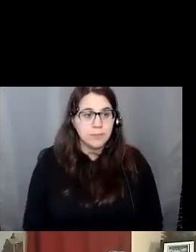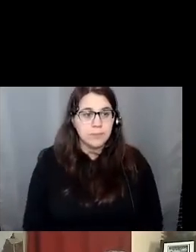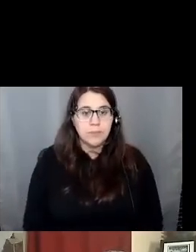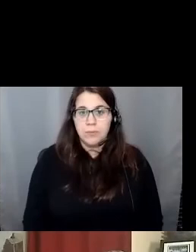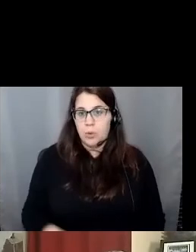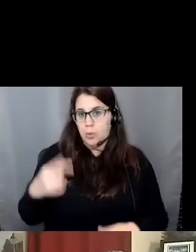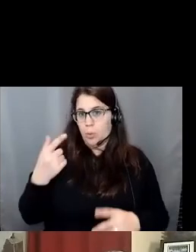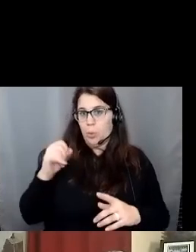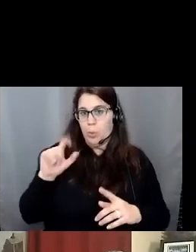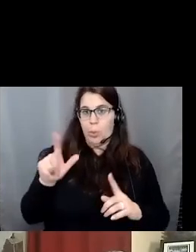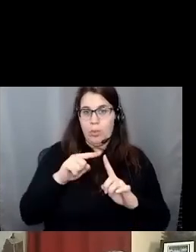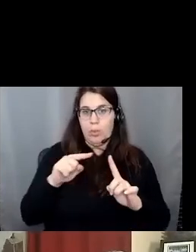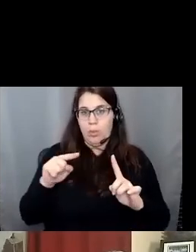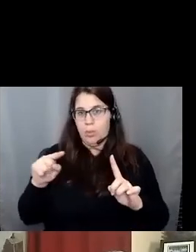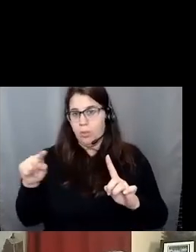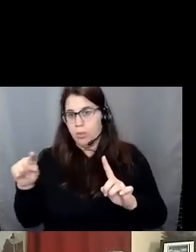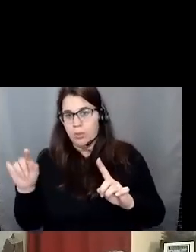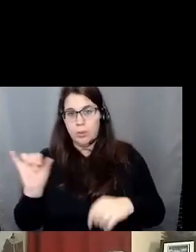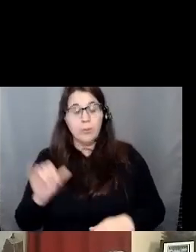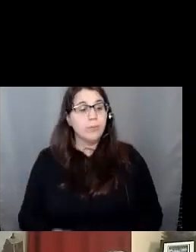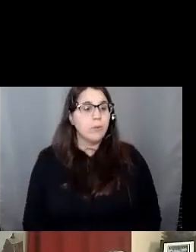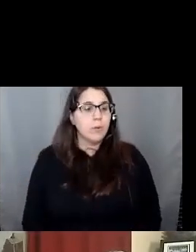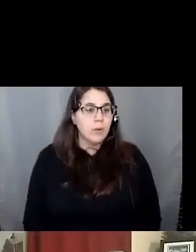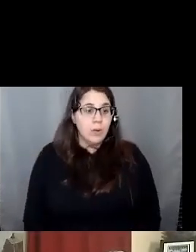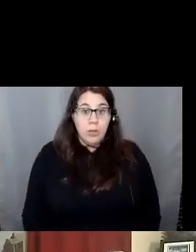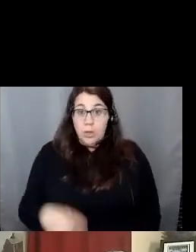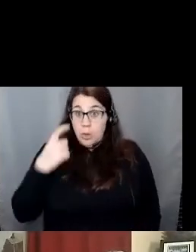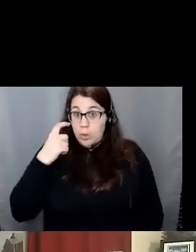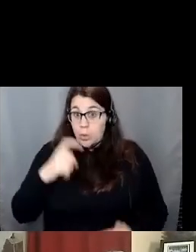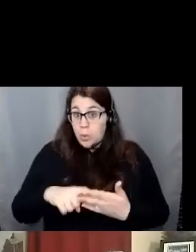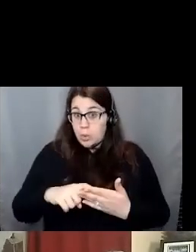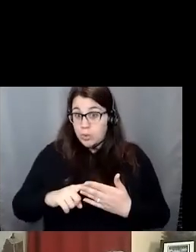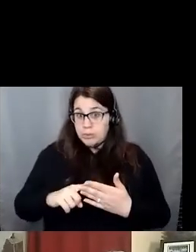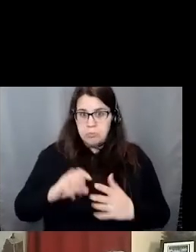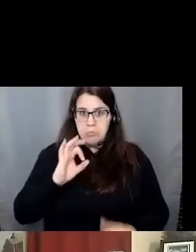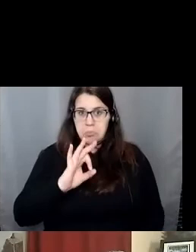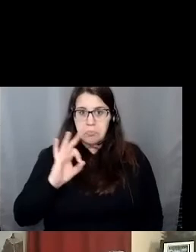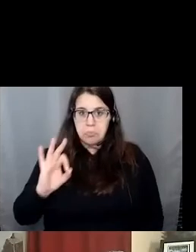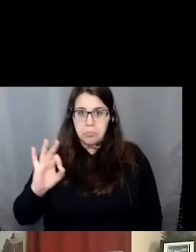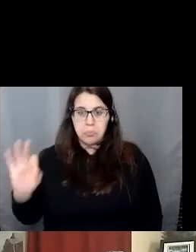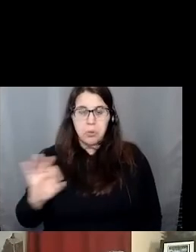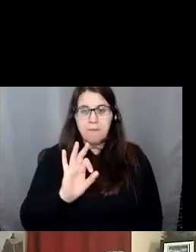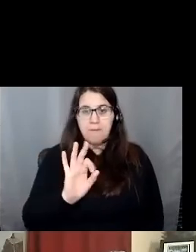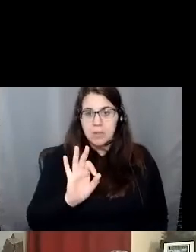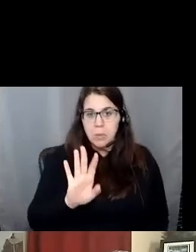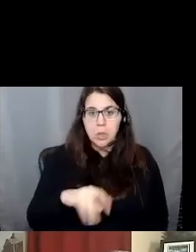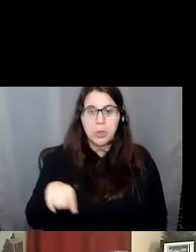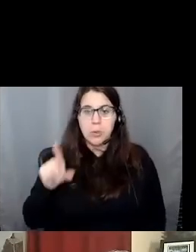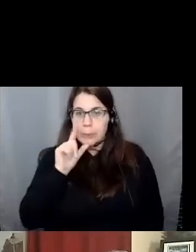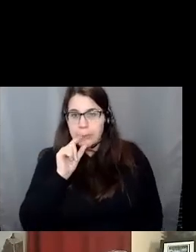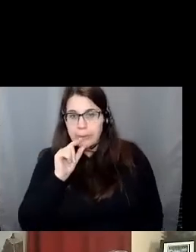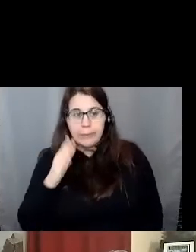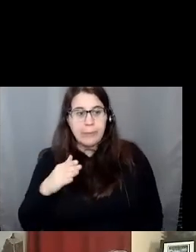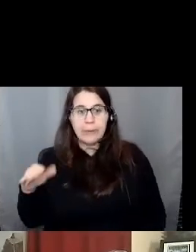You'll also notice here on the far right corner, you have Facebook, Twitter, and email. So